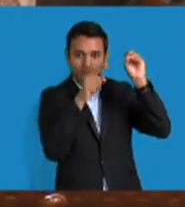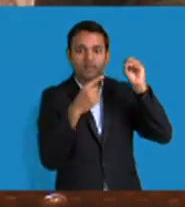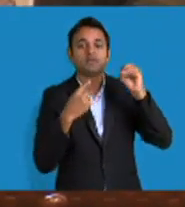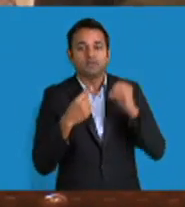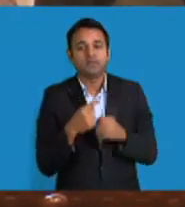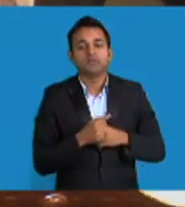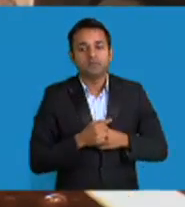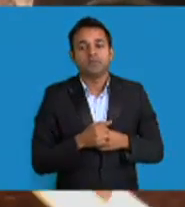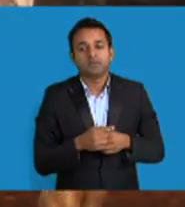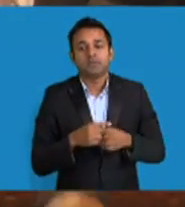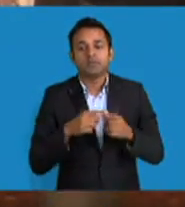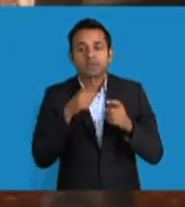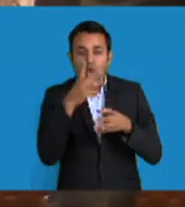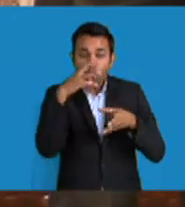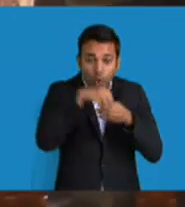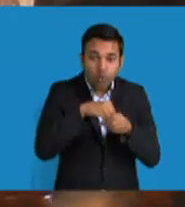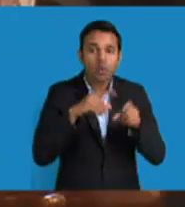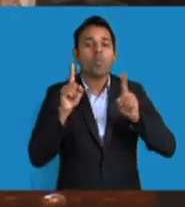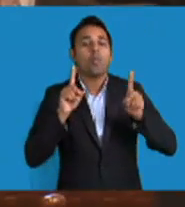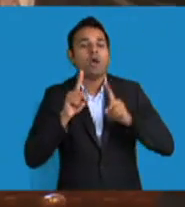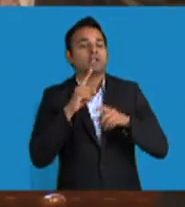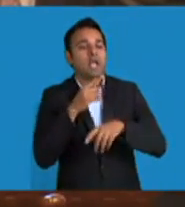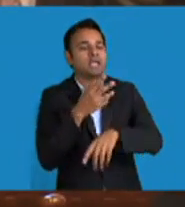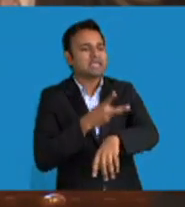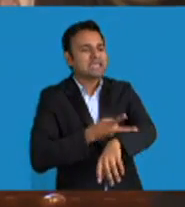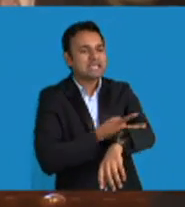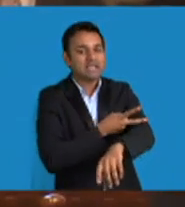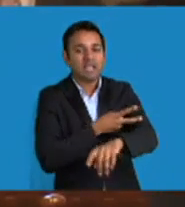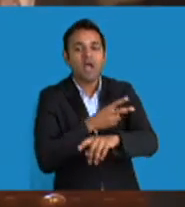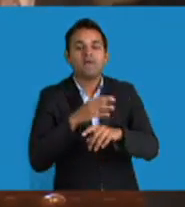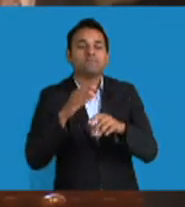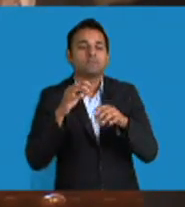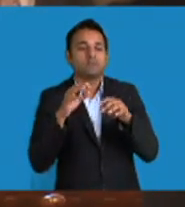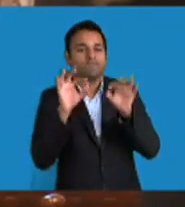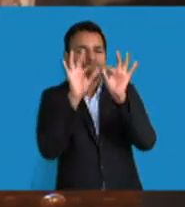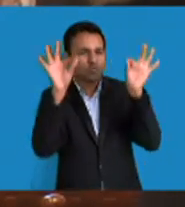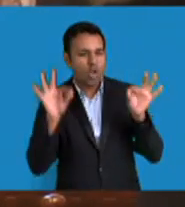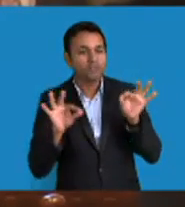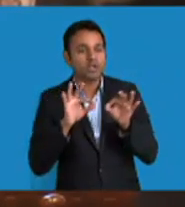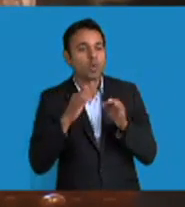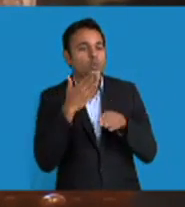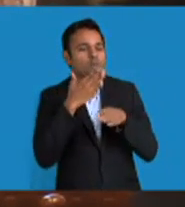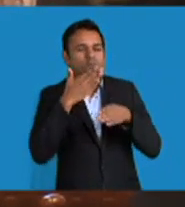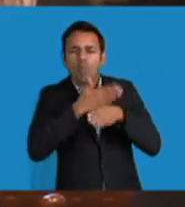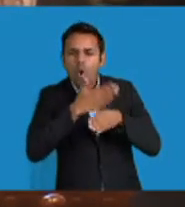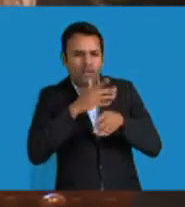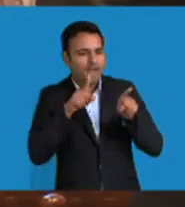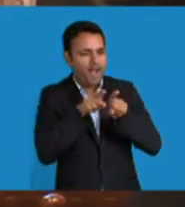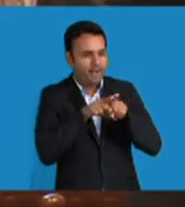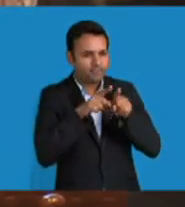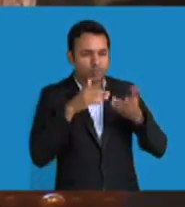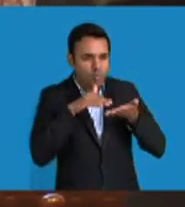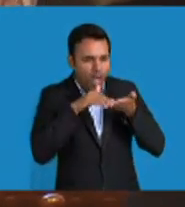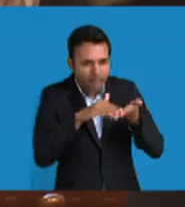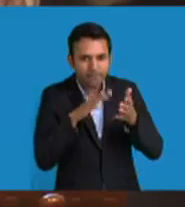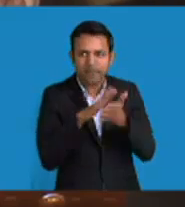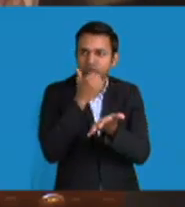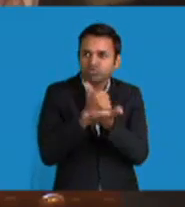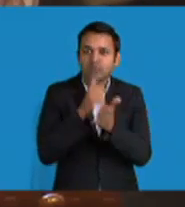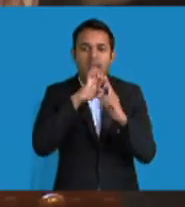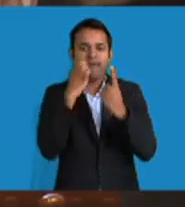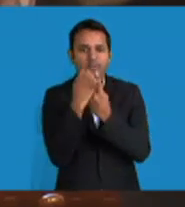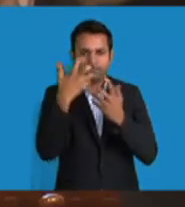to accelerate integrated and inclusive sustainable development that inspires action at all levels in our